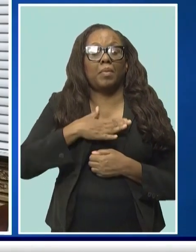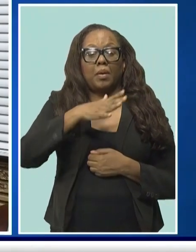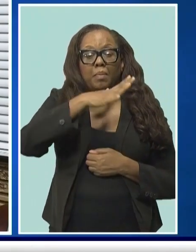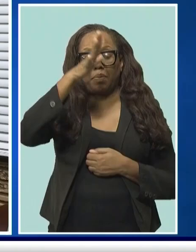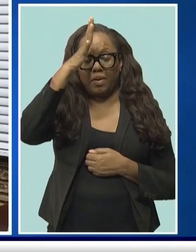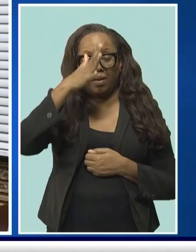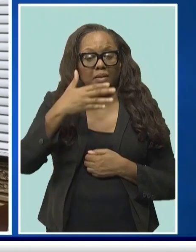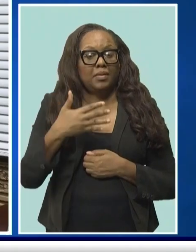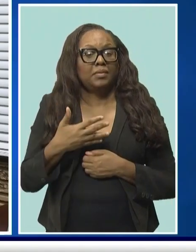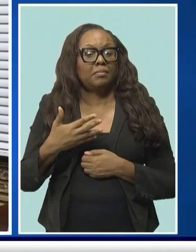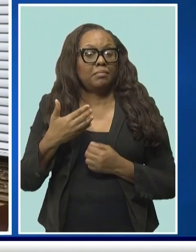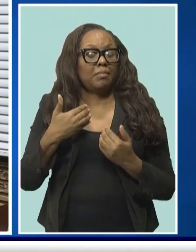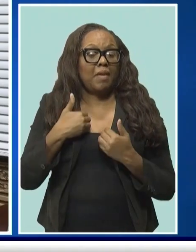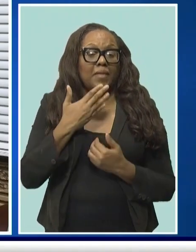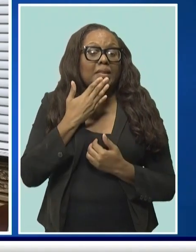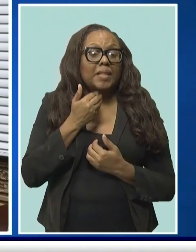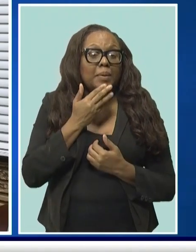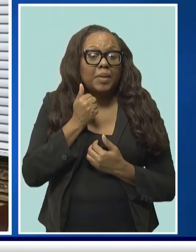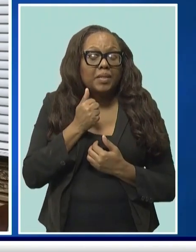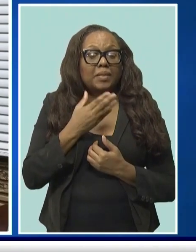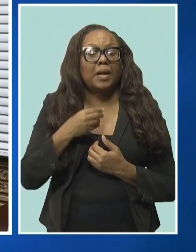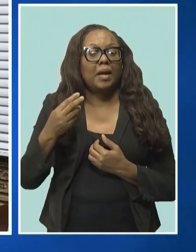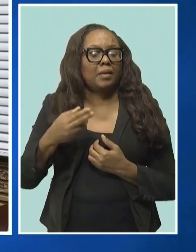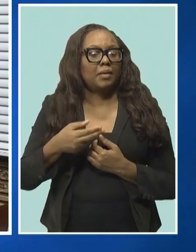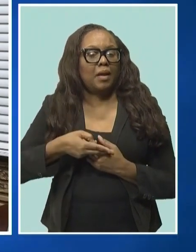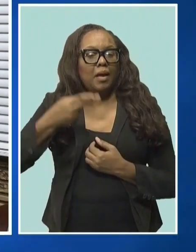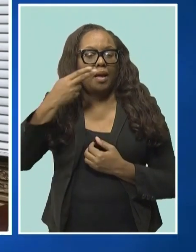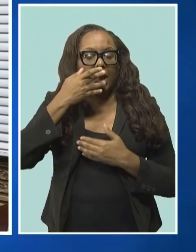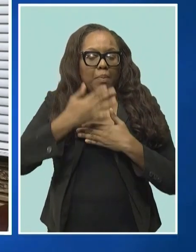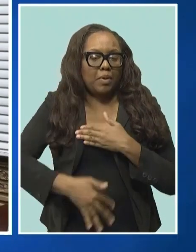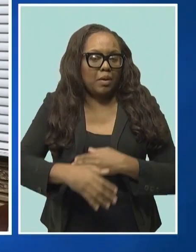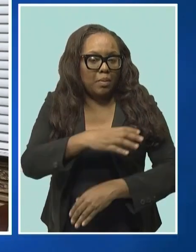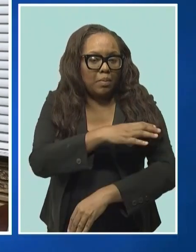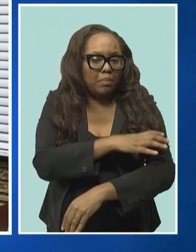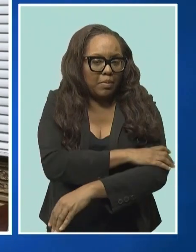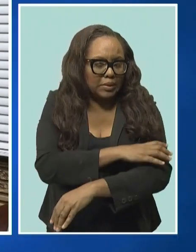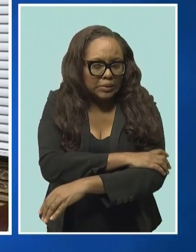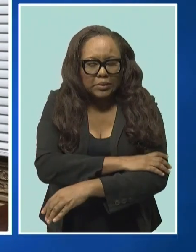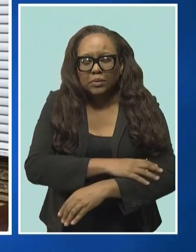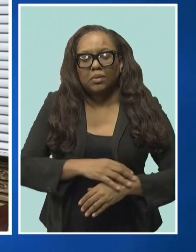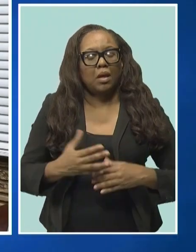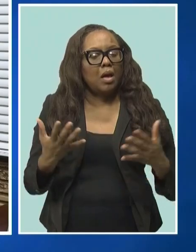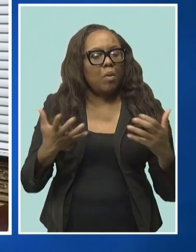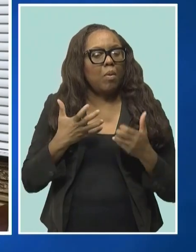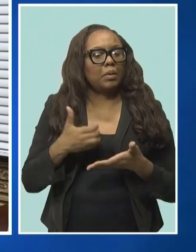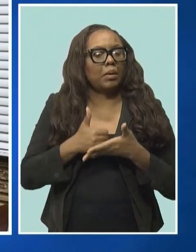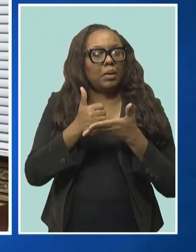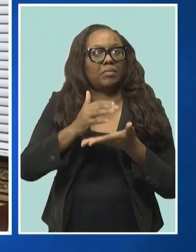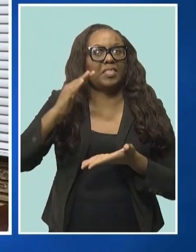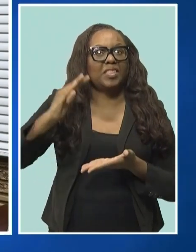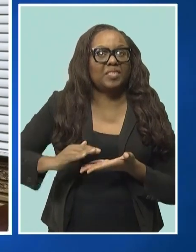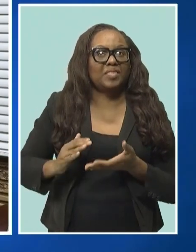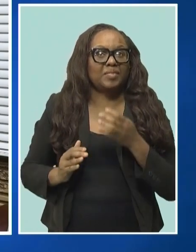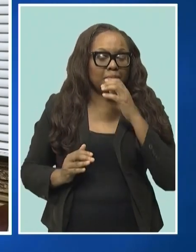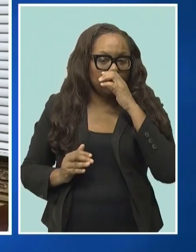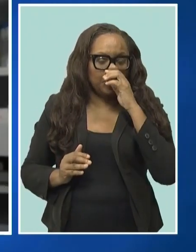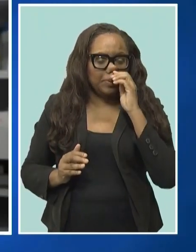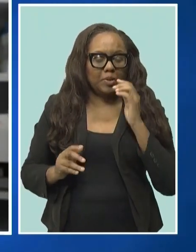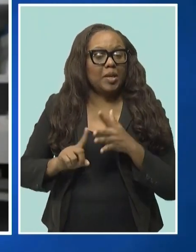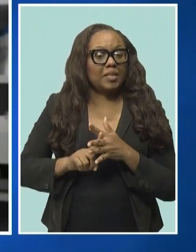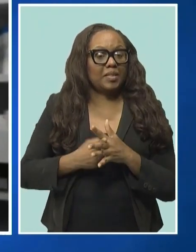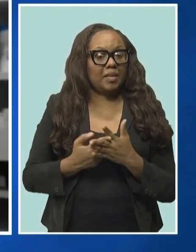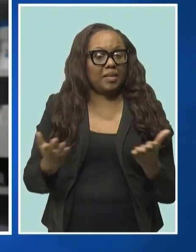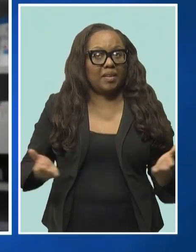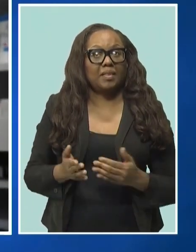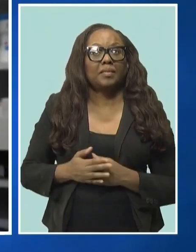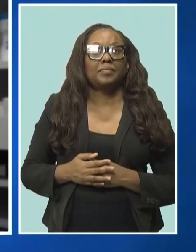hypertension, and I wanted to help decrease the incidence of these diseases in the Caribbean. So we started locally here in Barbados. The